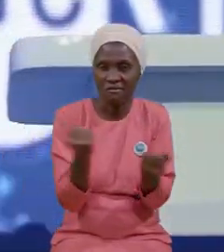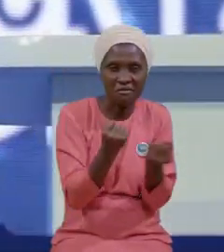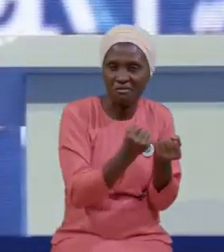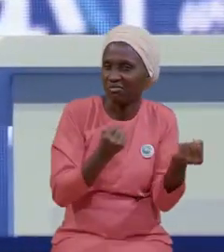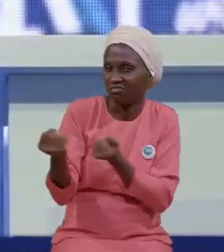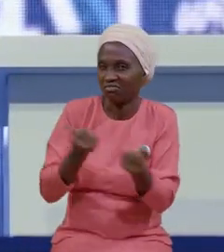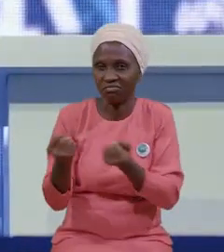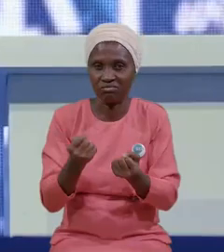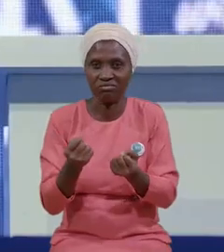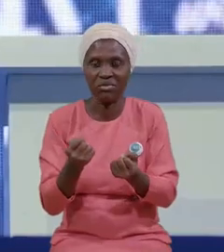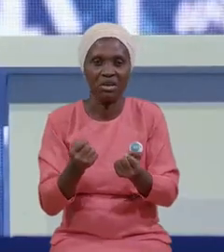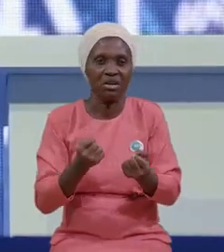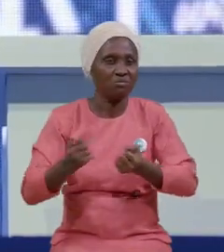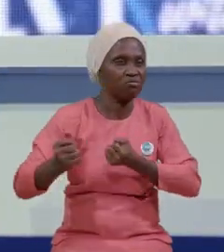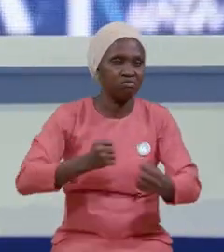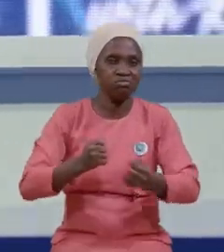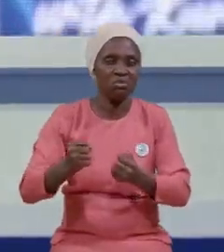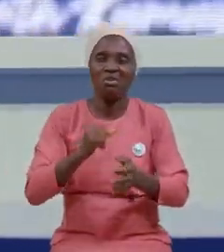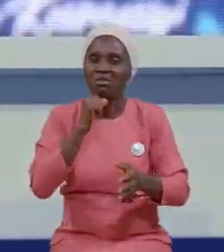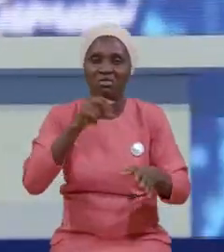It's not the nature of cruelty.